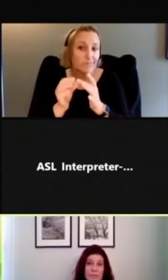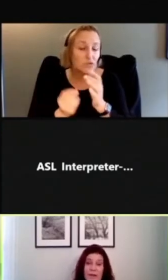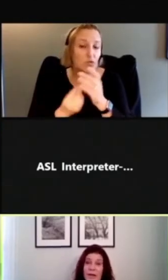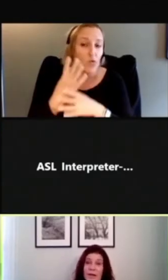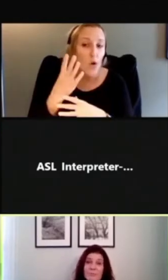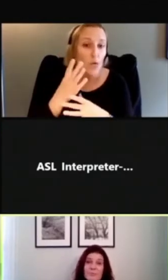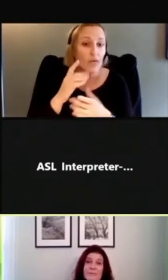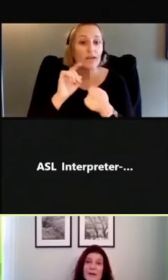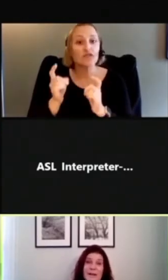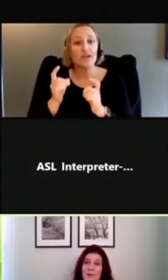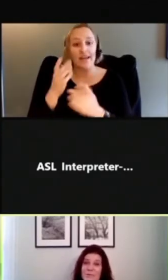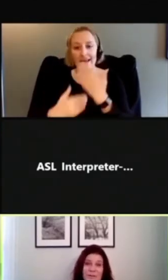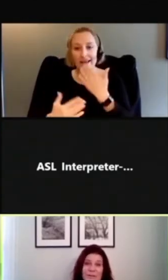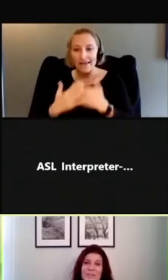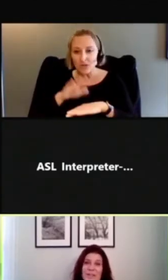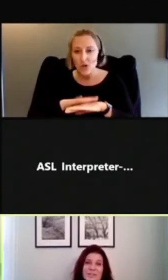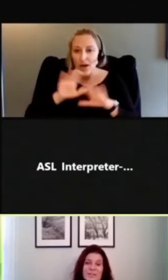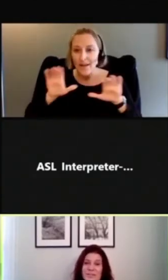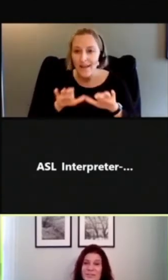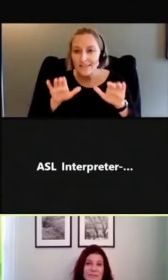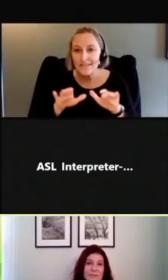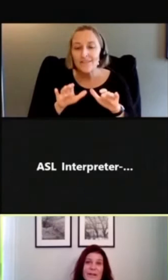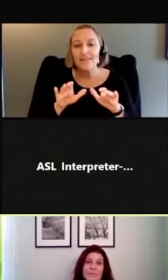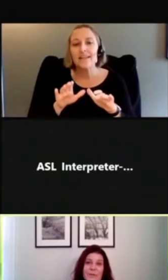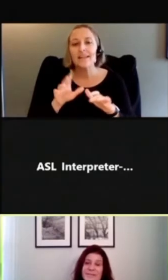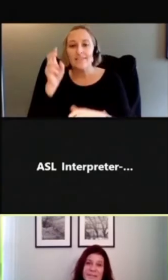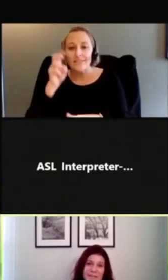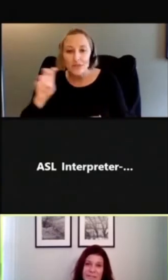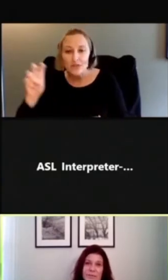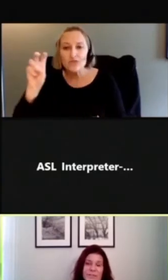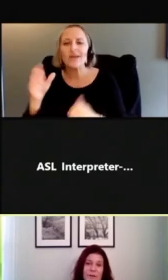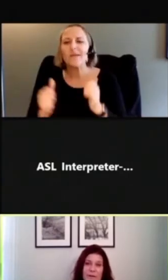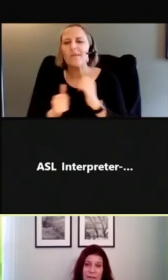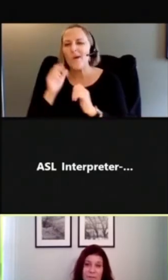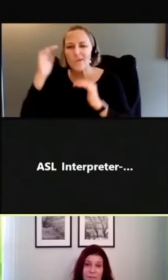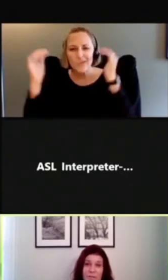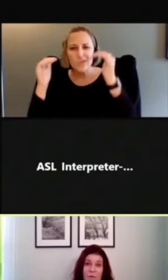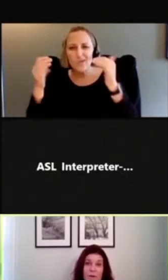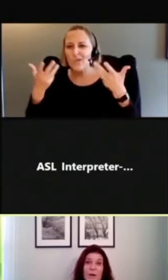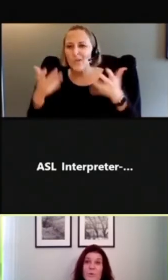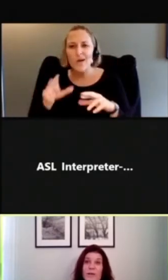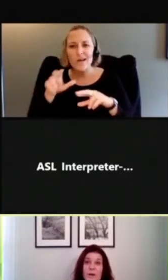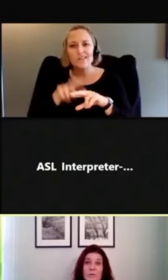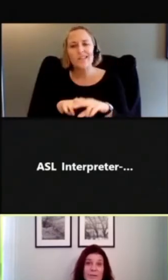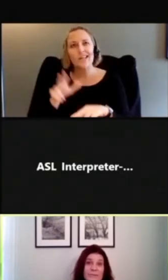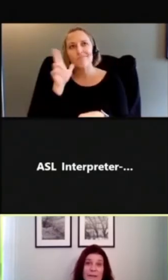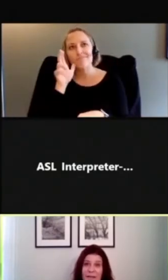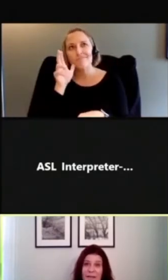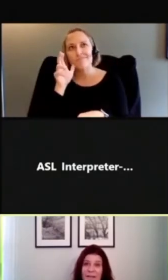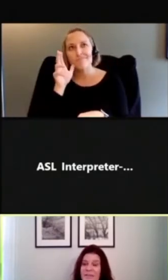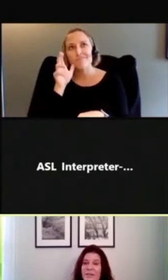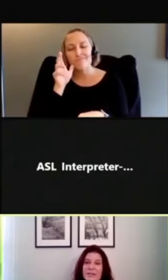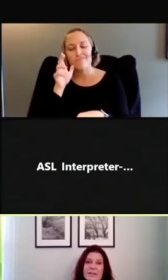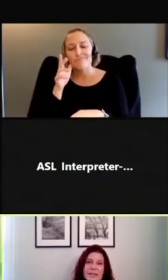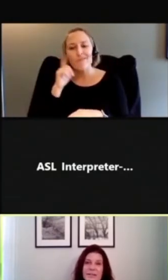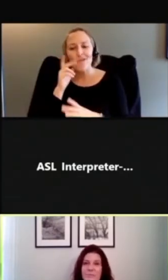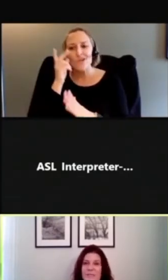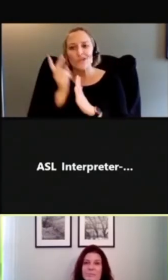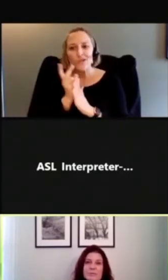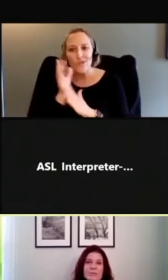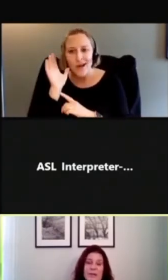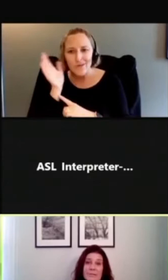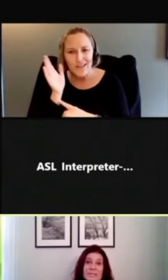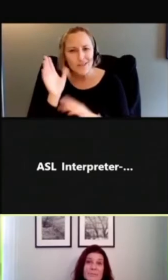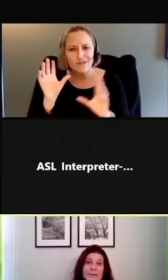are huge. We find most adult education students, they don't want to sit and listen to a 2-hour lecture. So we are really very hands-on,